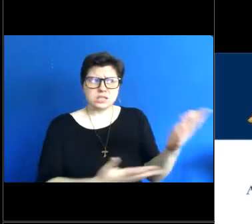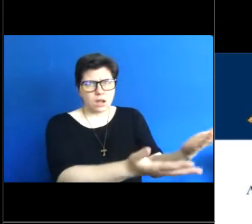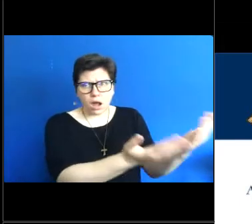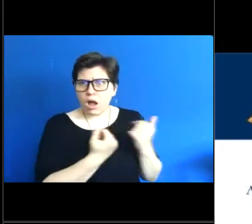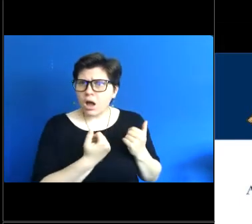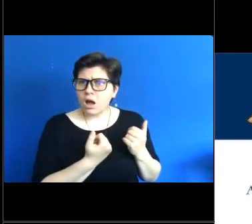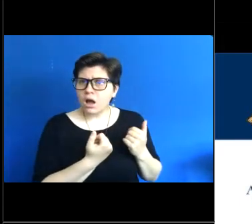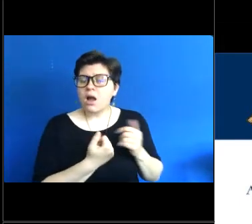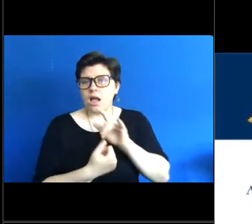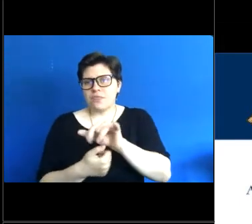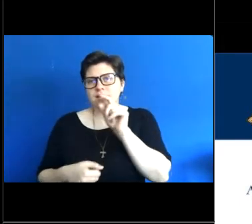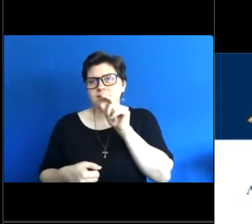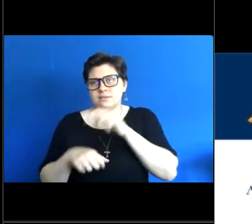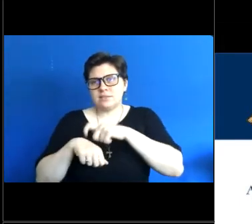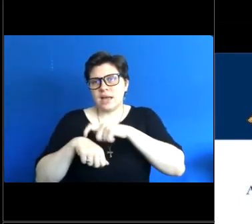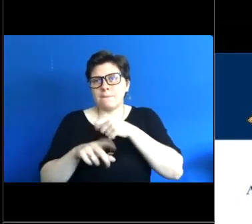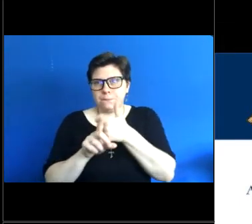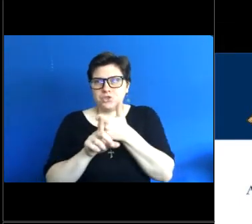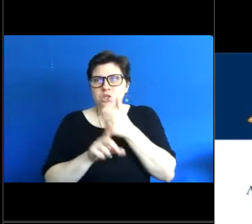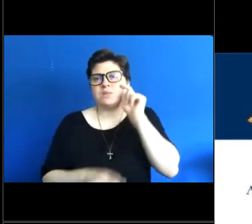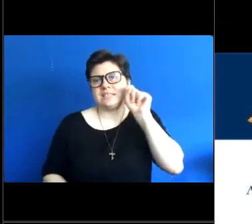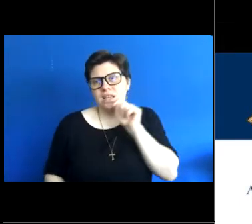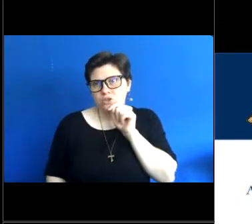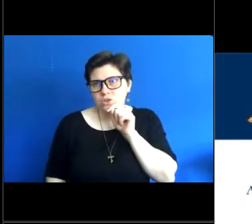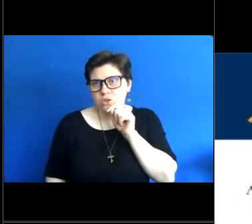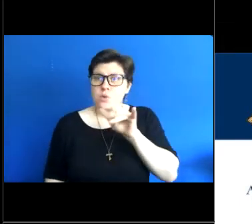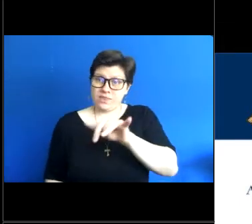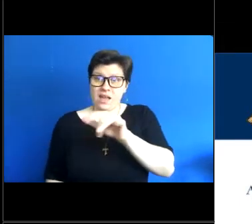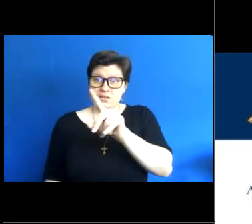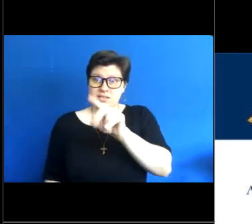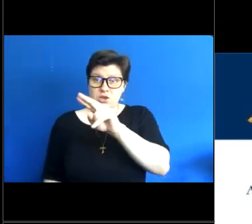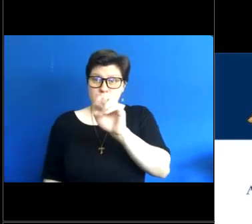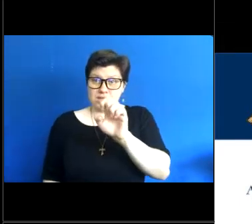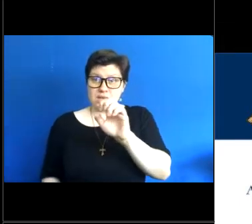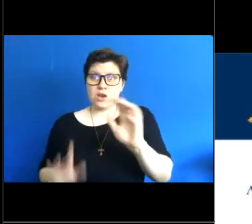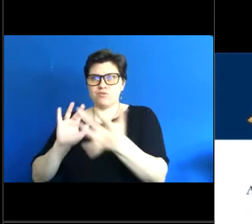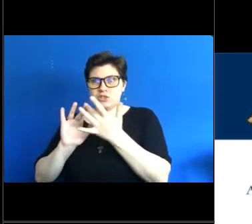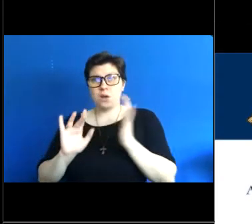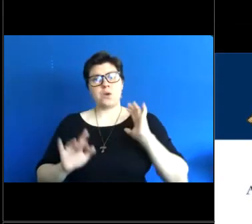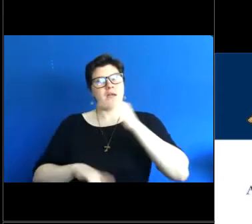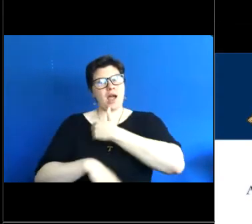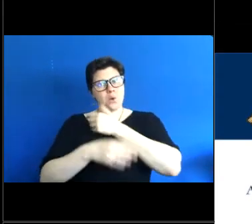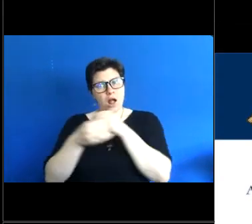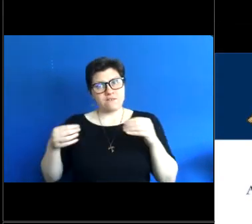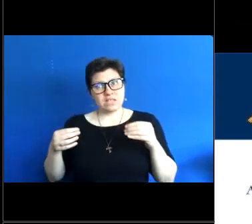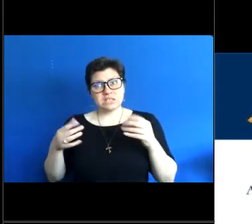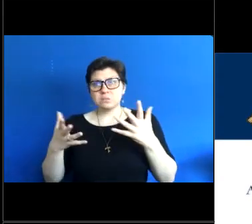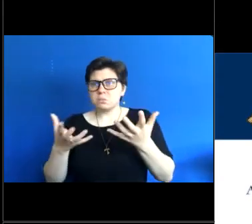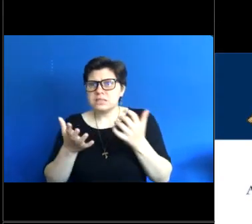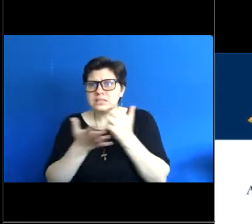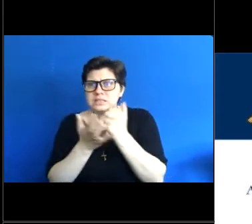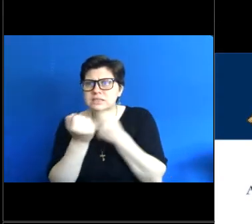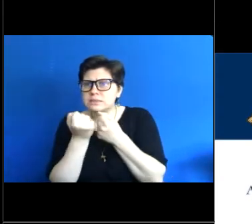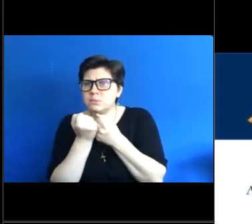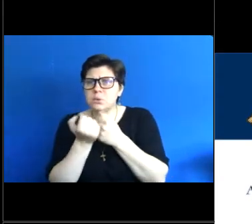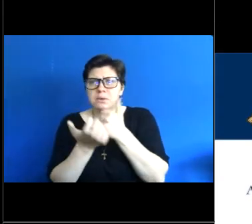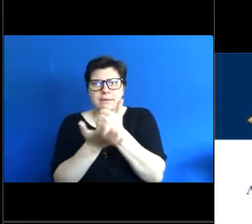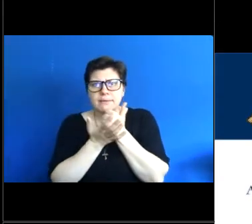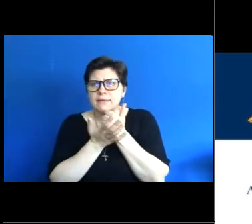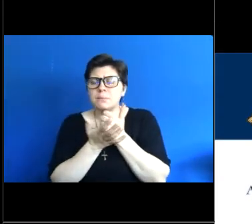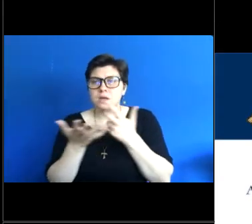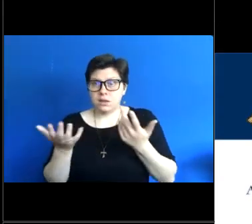she was a teenager. So that DRE reached out to us for guidance and support. And